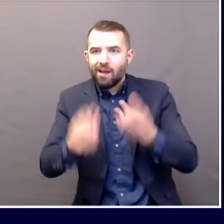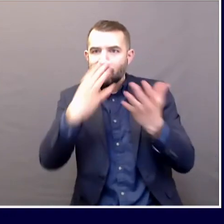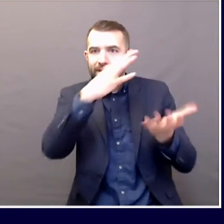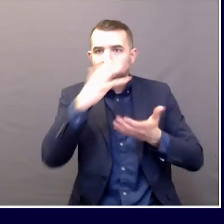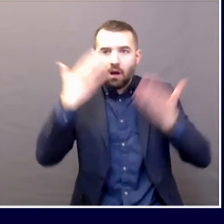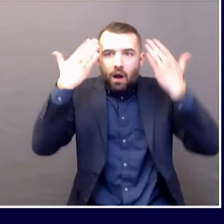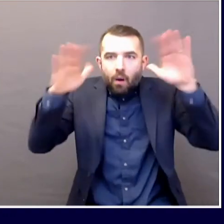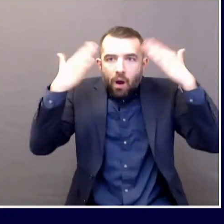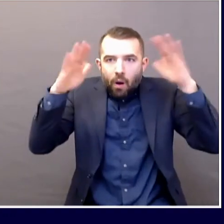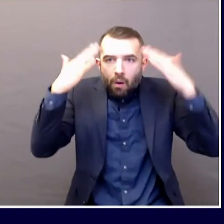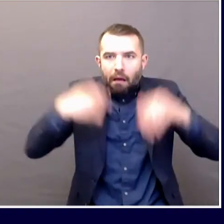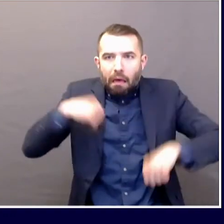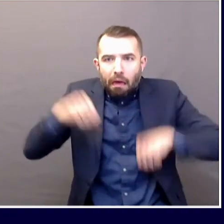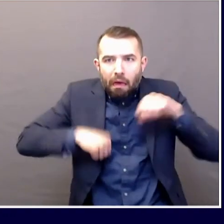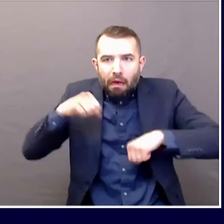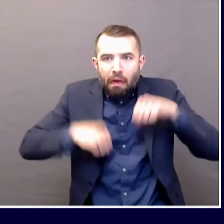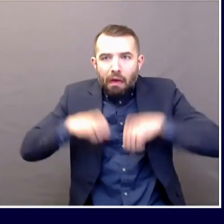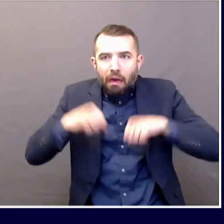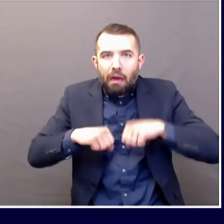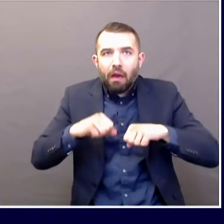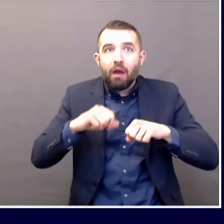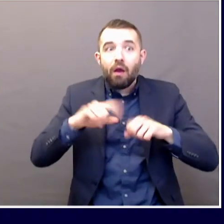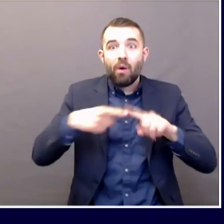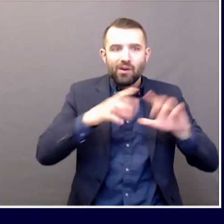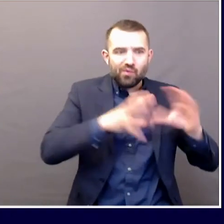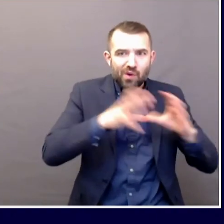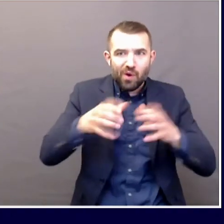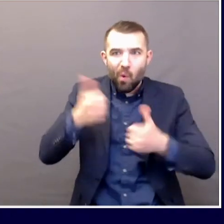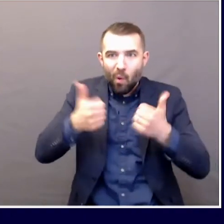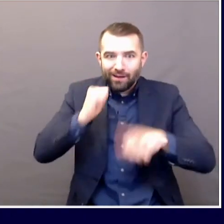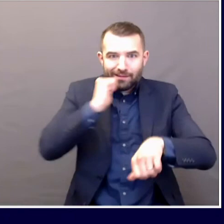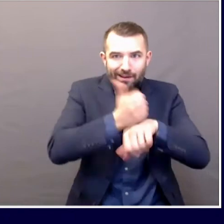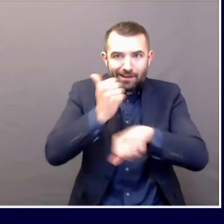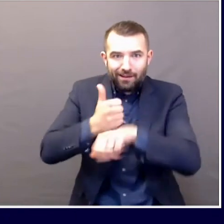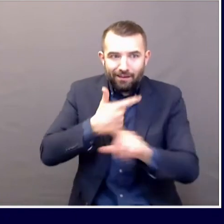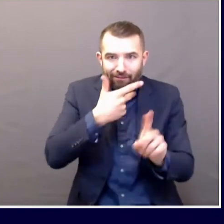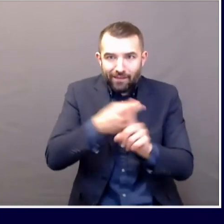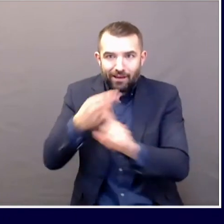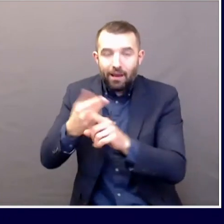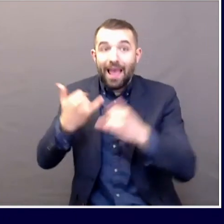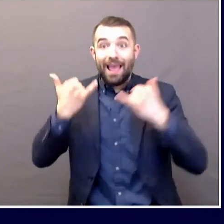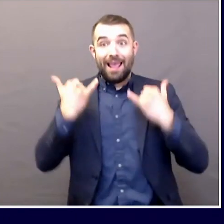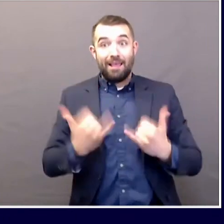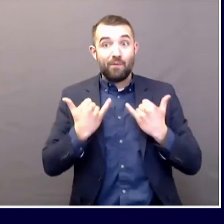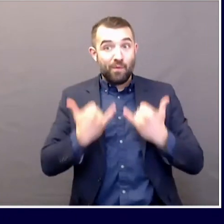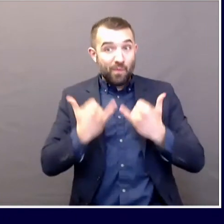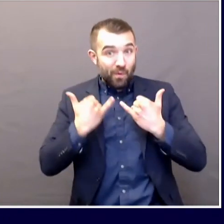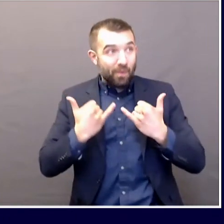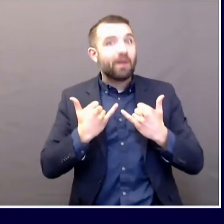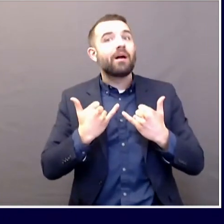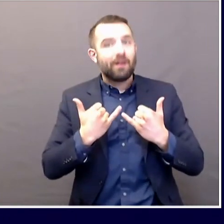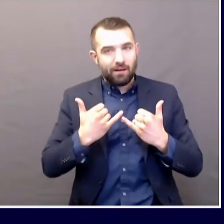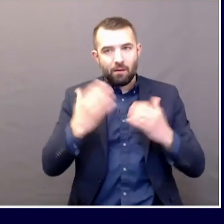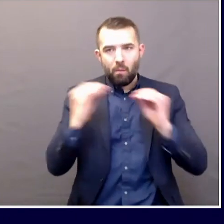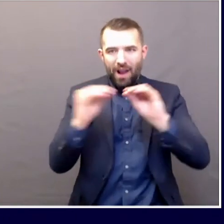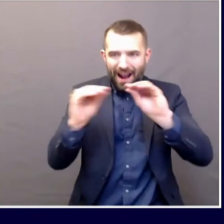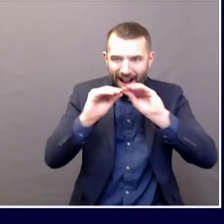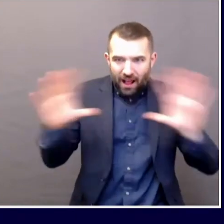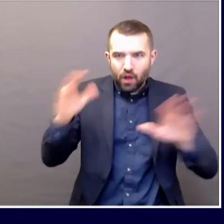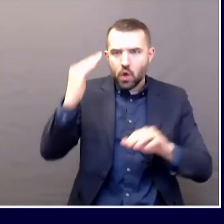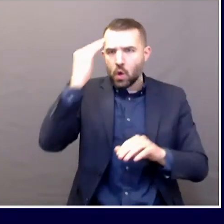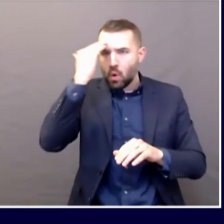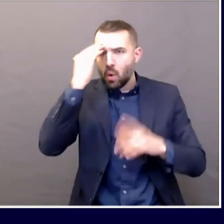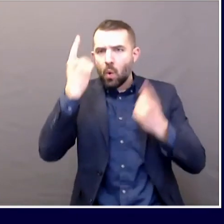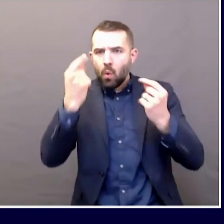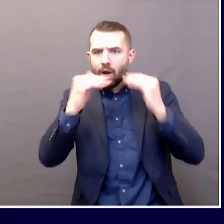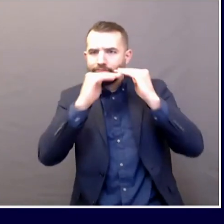about those issues more carefully and being able to make projections for Maine people that go beyond just the next couple of days or weeks. I